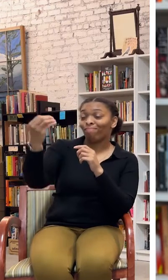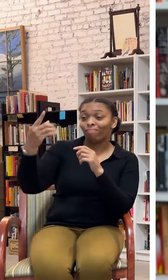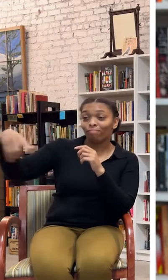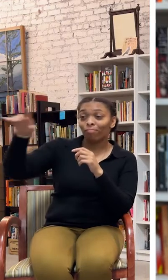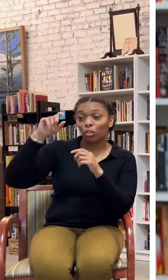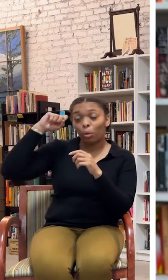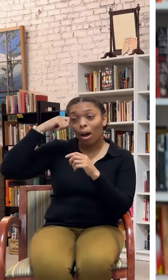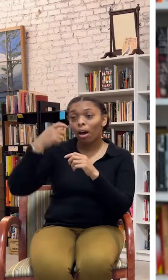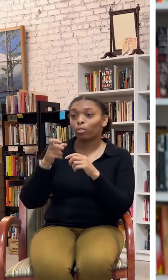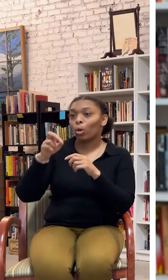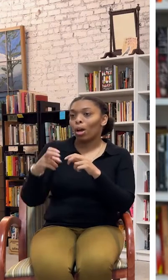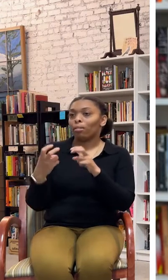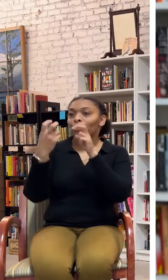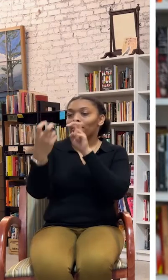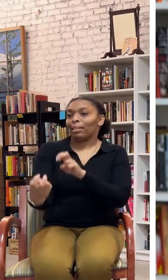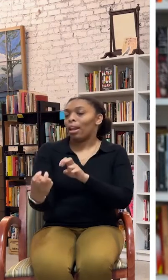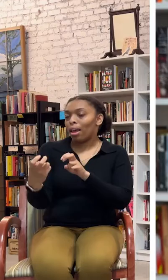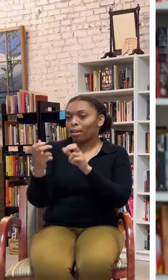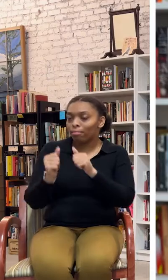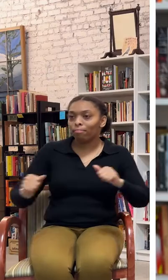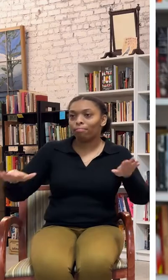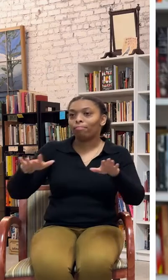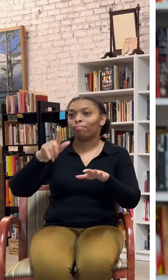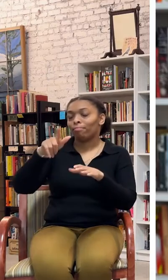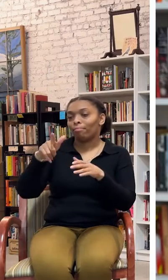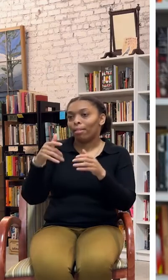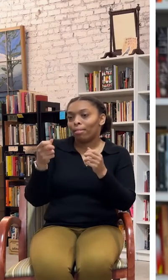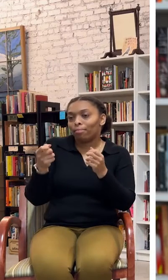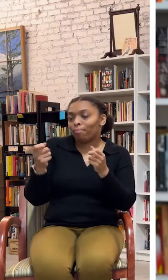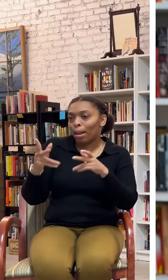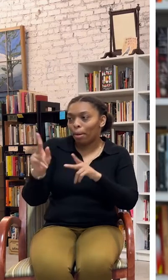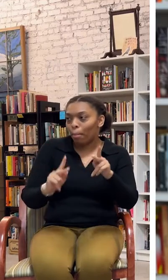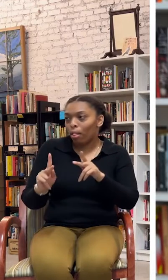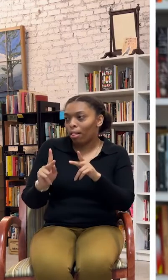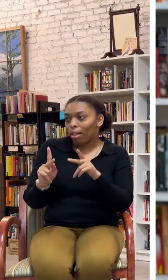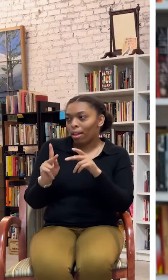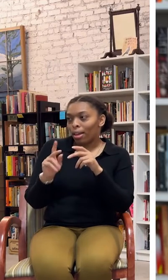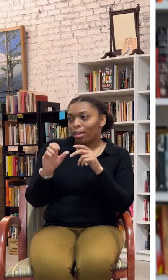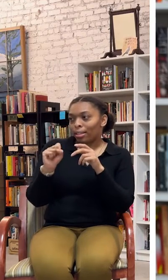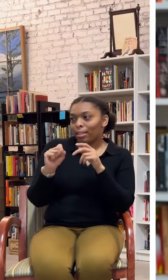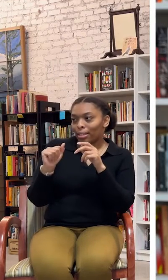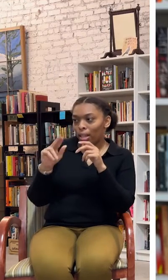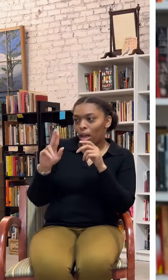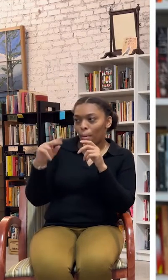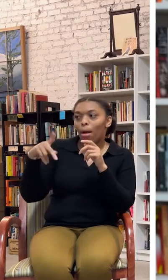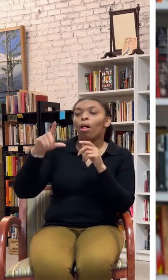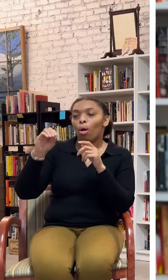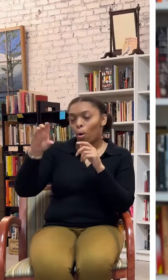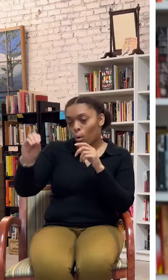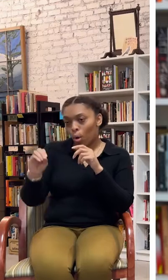like sitting in front of hundreds of people in Sao Paulo, to talking to somebody about depression for 2 hours in